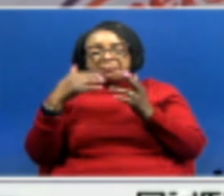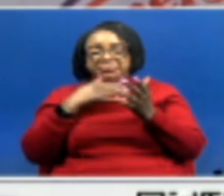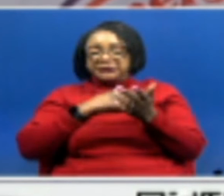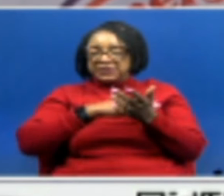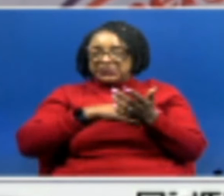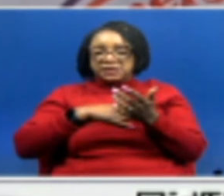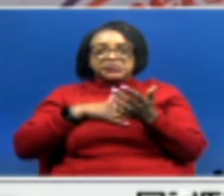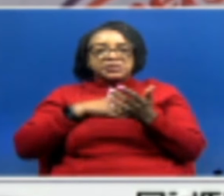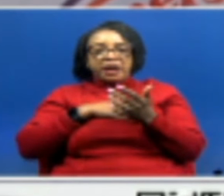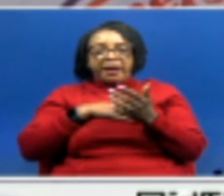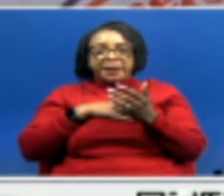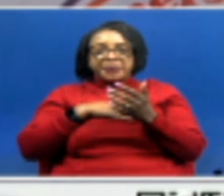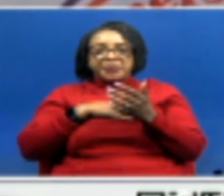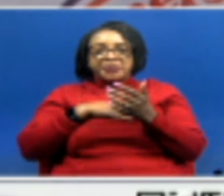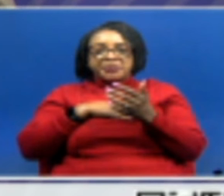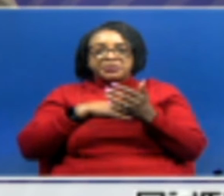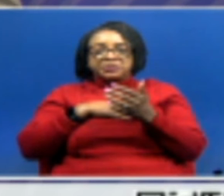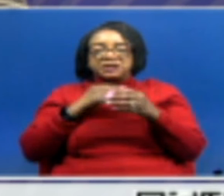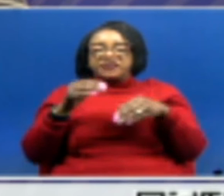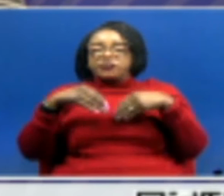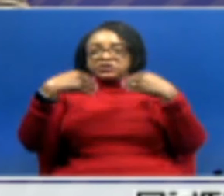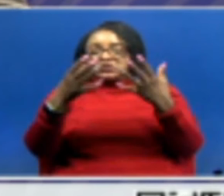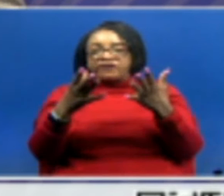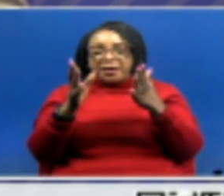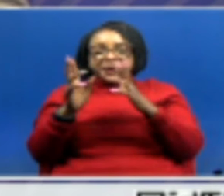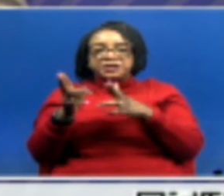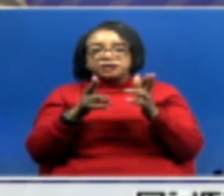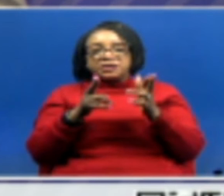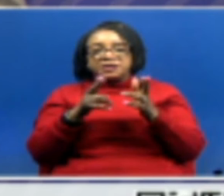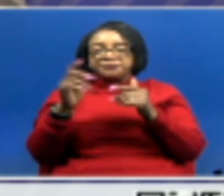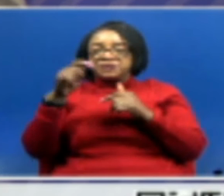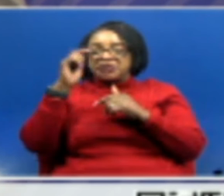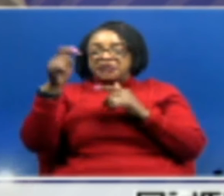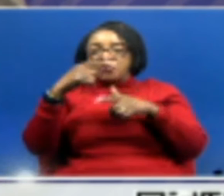give us a lot of fun this rally. Now, Kenya continued to dazzle at the Africa